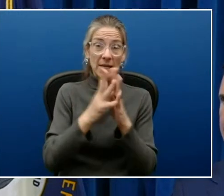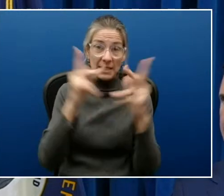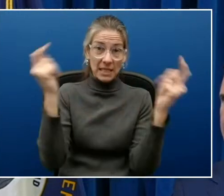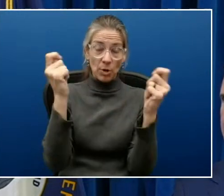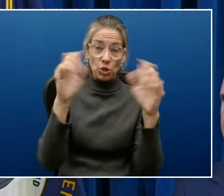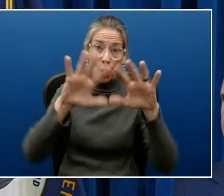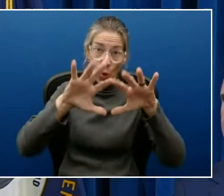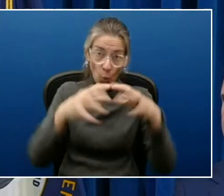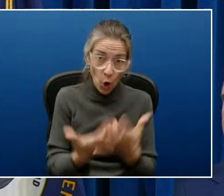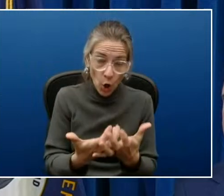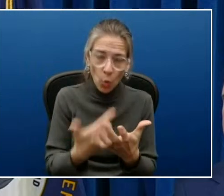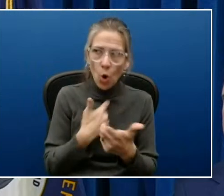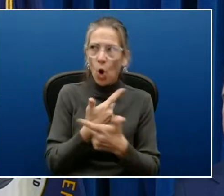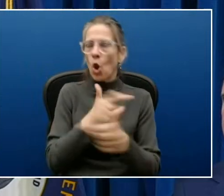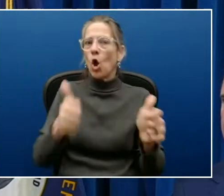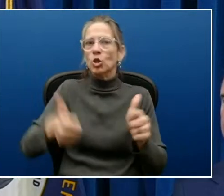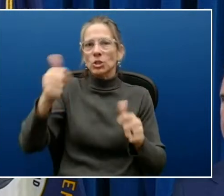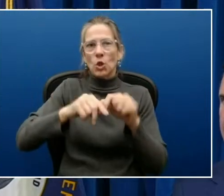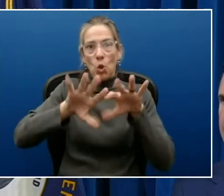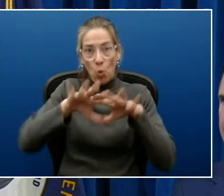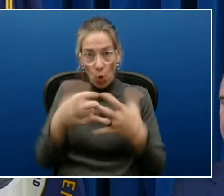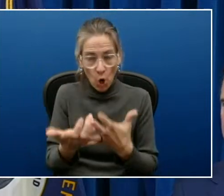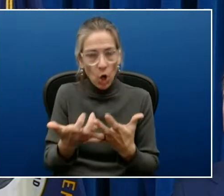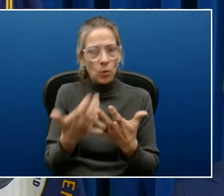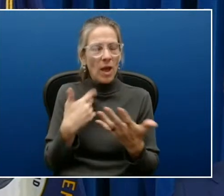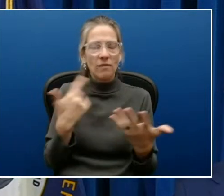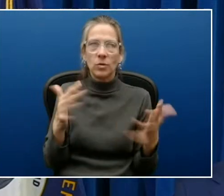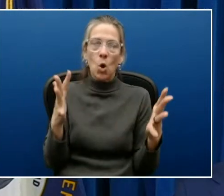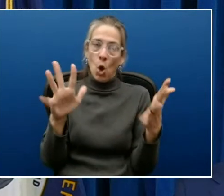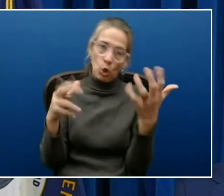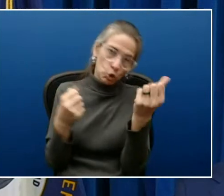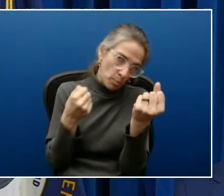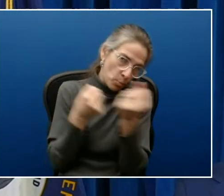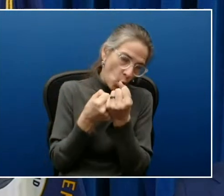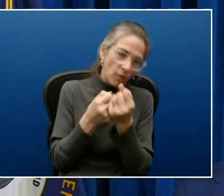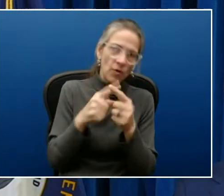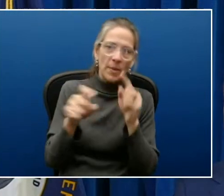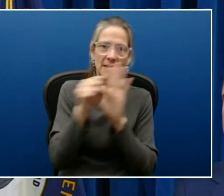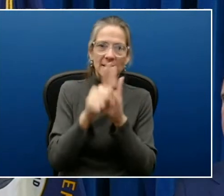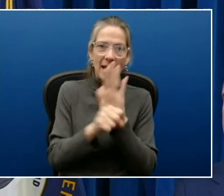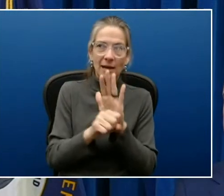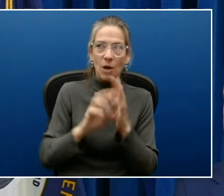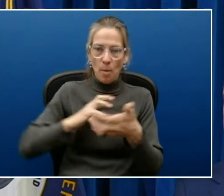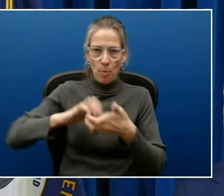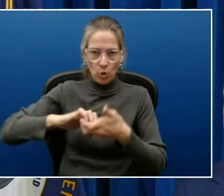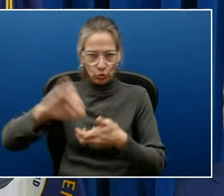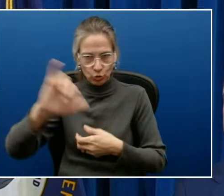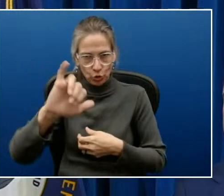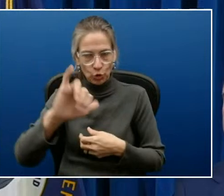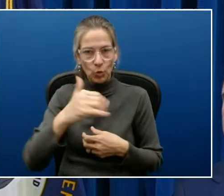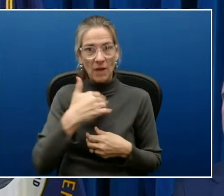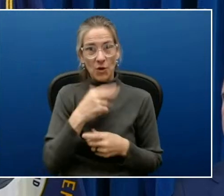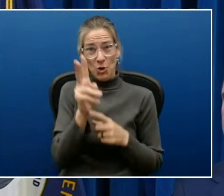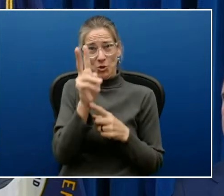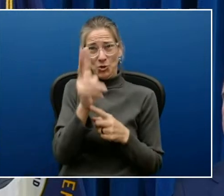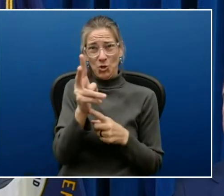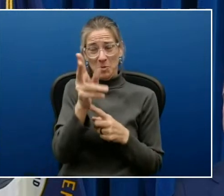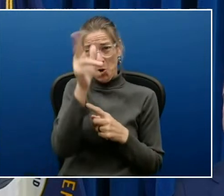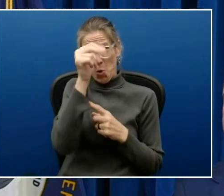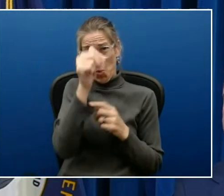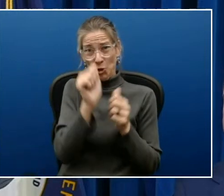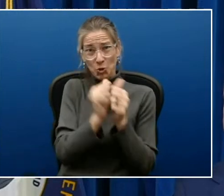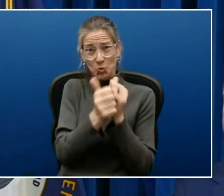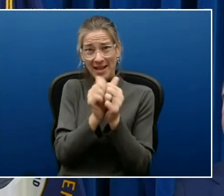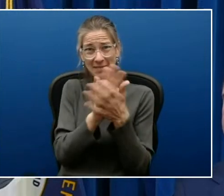largest in the world, and it comes with resounding support from the state and our partners. We have turned a 2-minute horse race into a month-long celebration